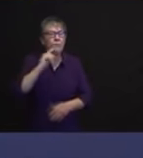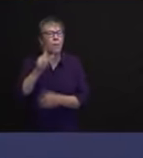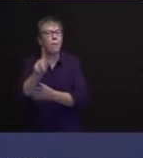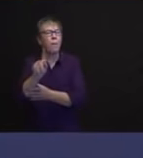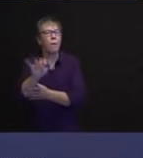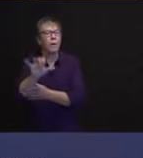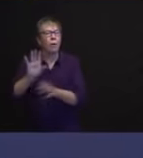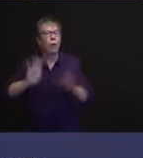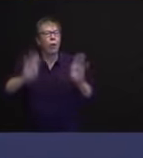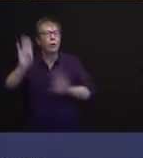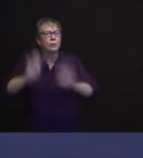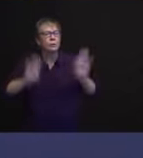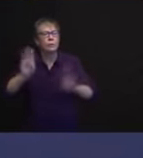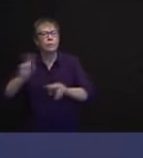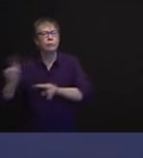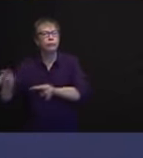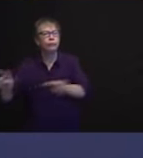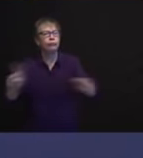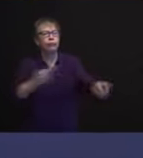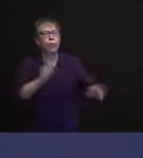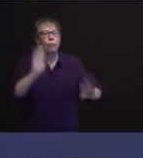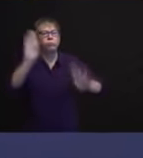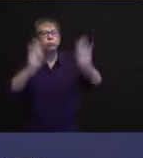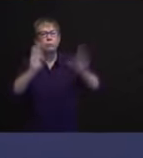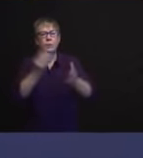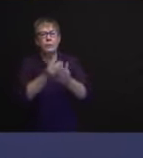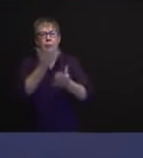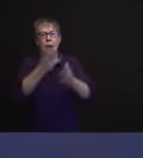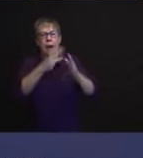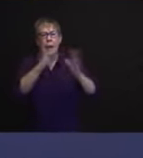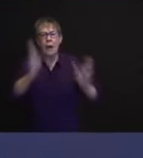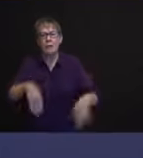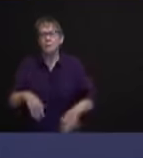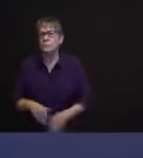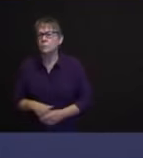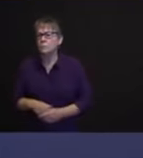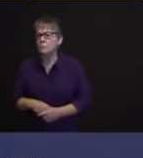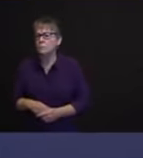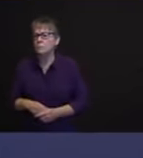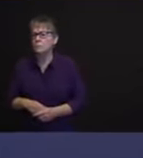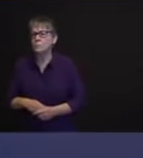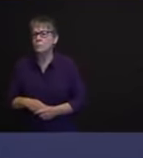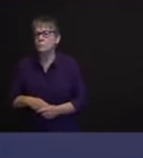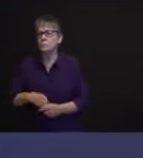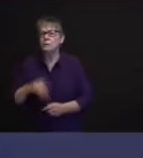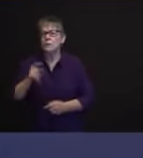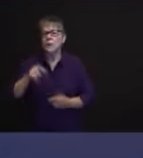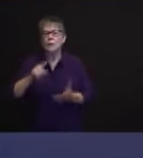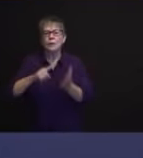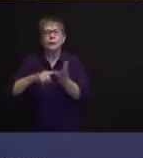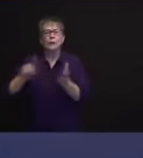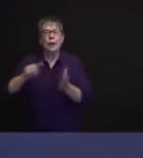website, TrentonNJ.org. So that's a potentially exciting development in the capital